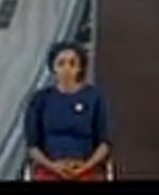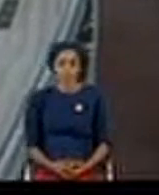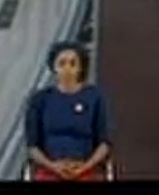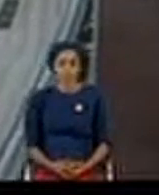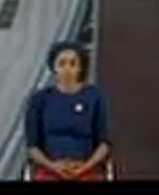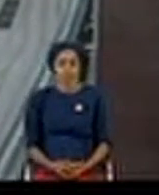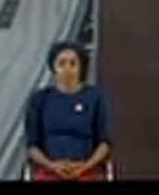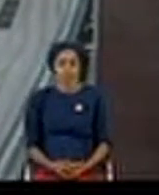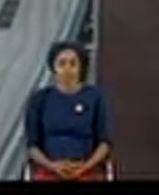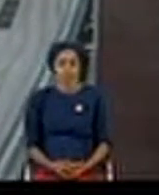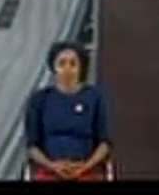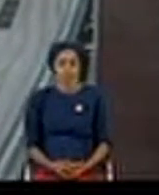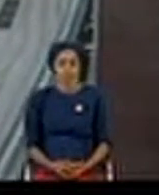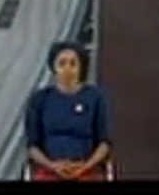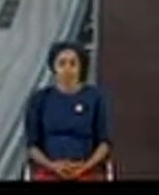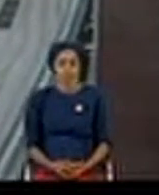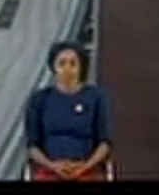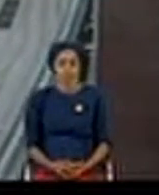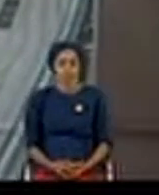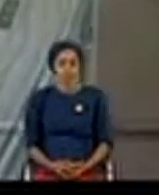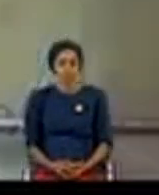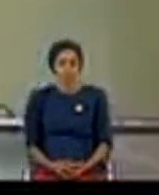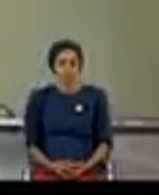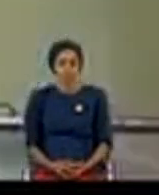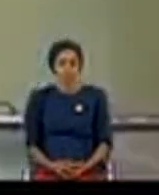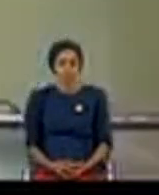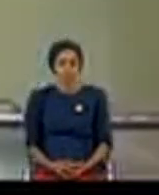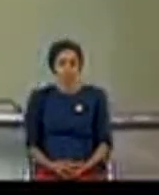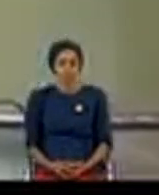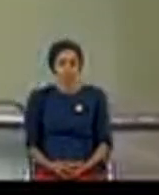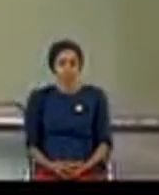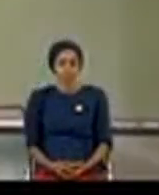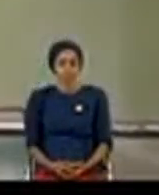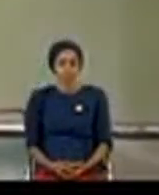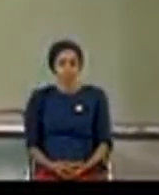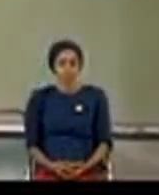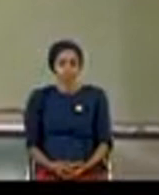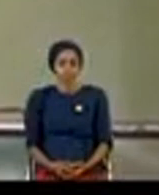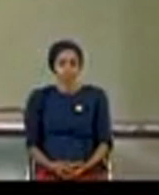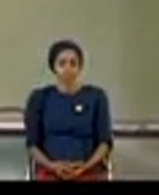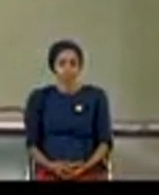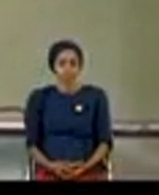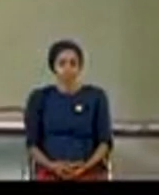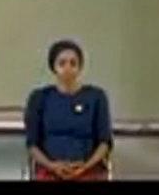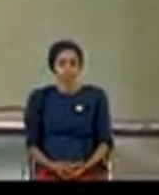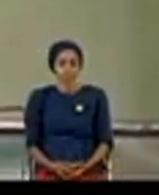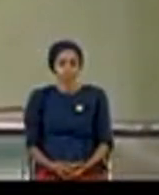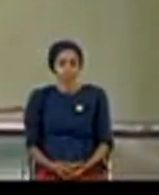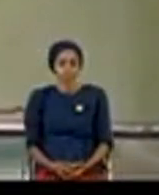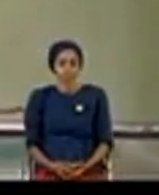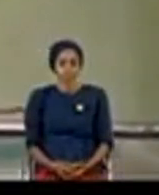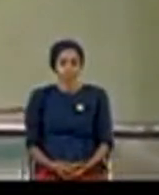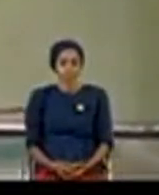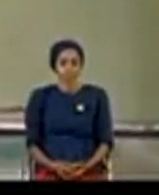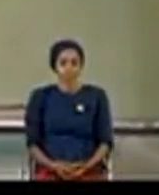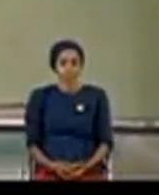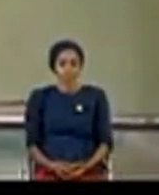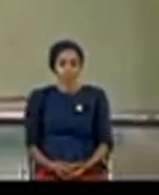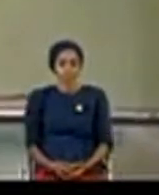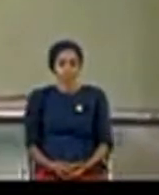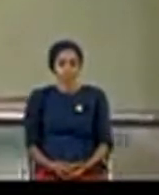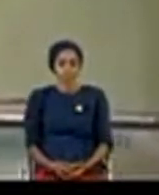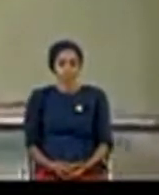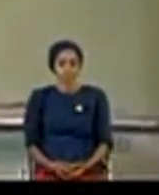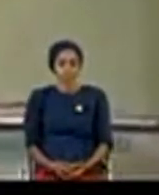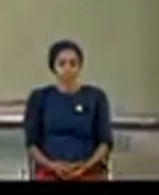light be dark, the night be dark within the valley, just beyond is shining an eternal day. How can I show my gratitude